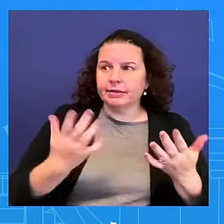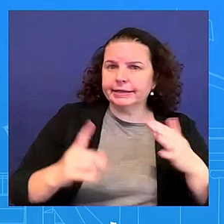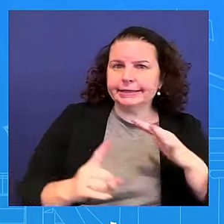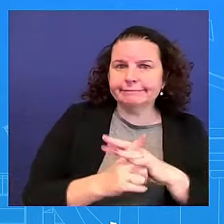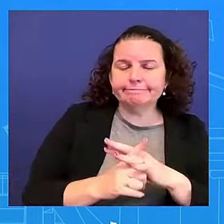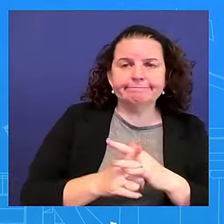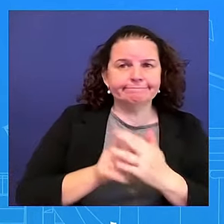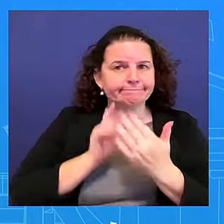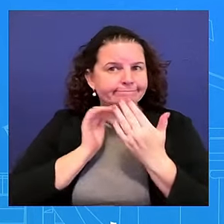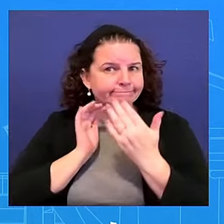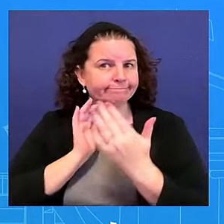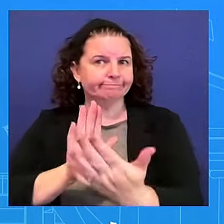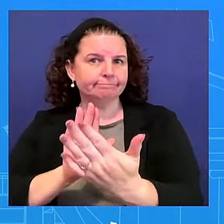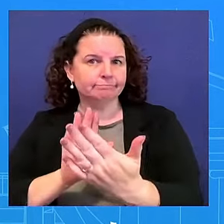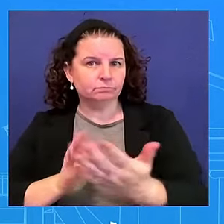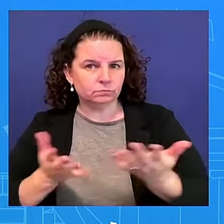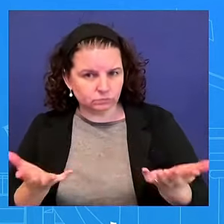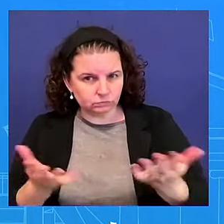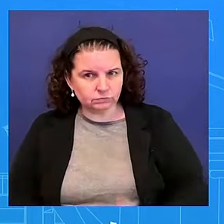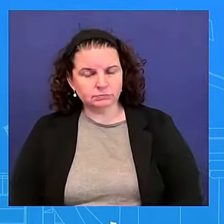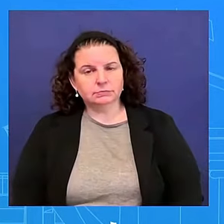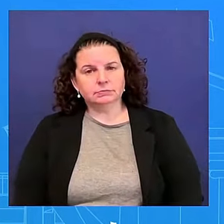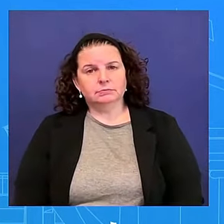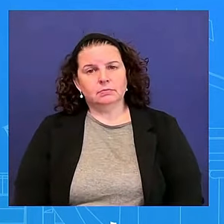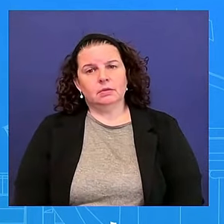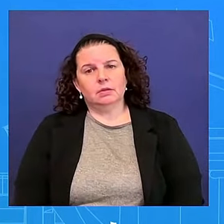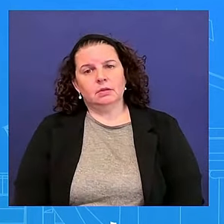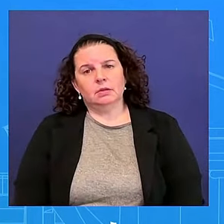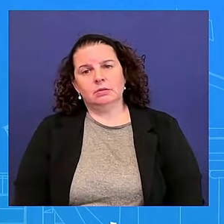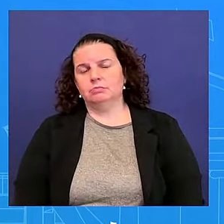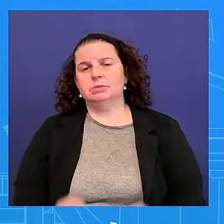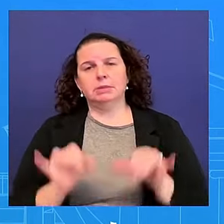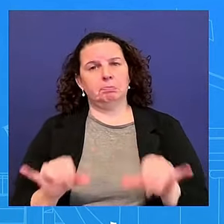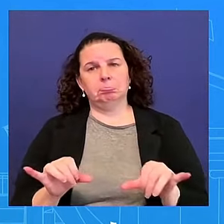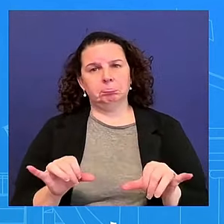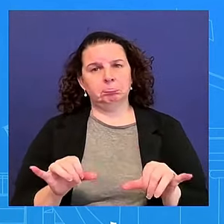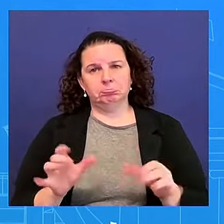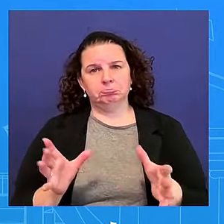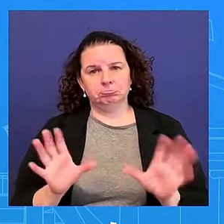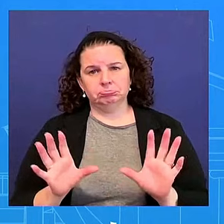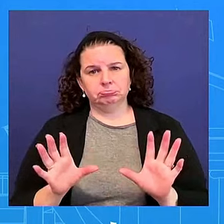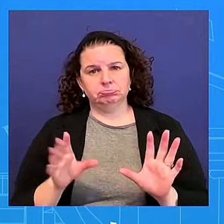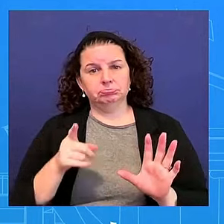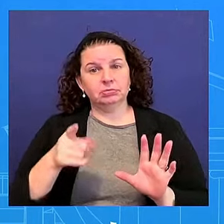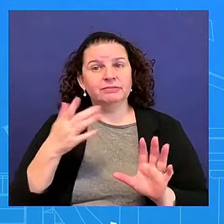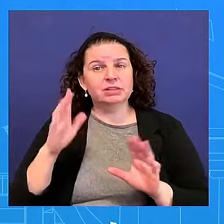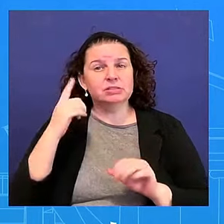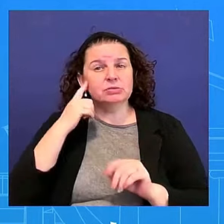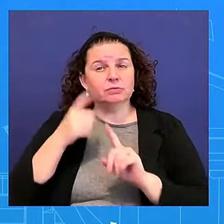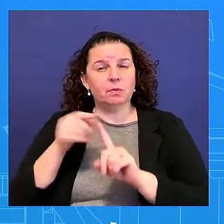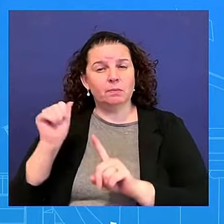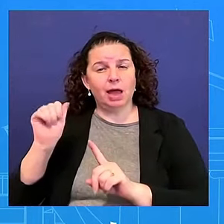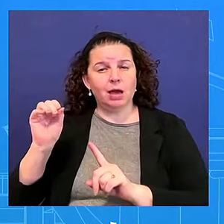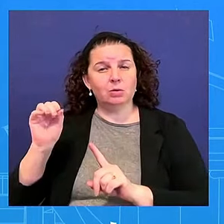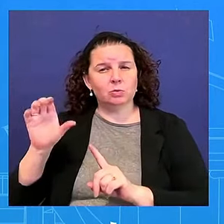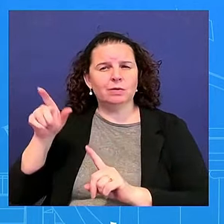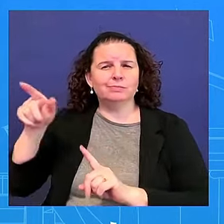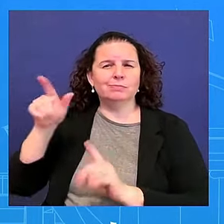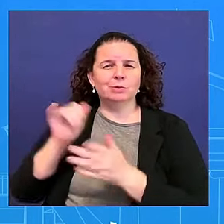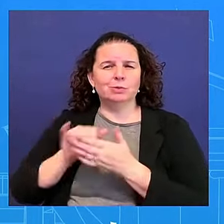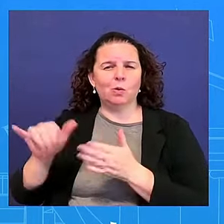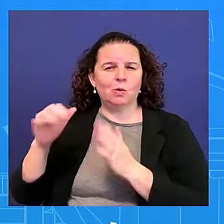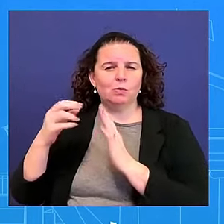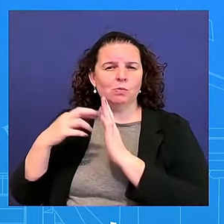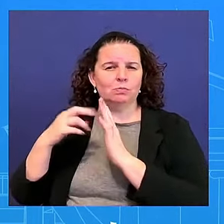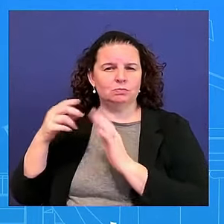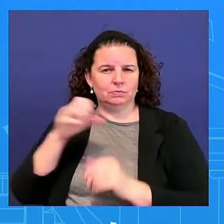You heard from AOC, the Congresswoman from New York. She said, the matter is closed and I support him, right? You heard